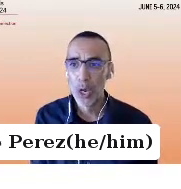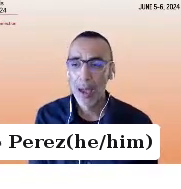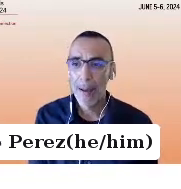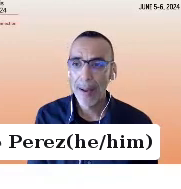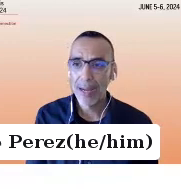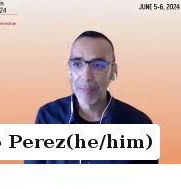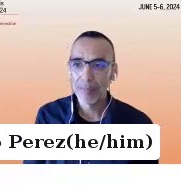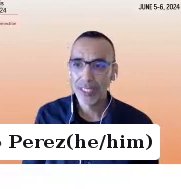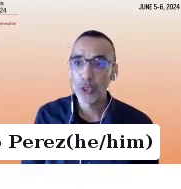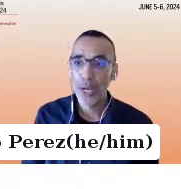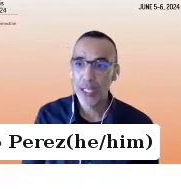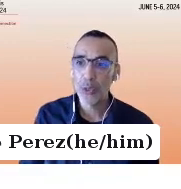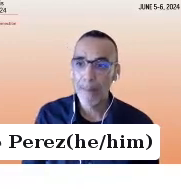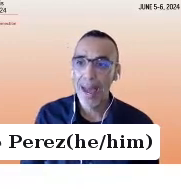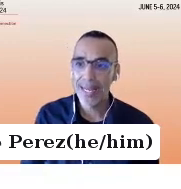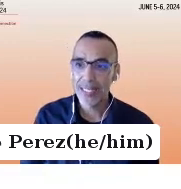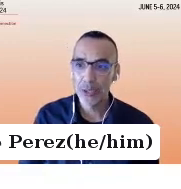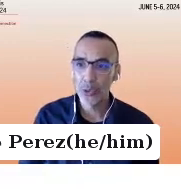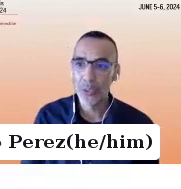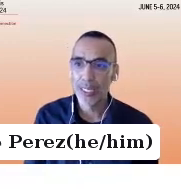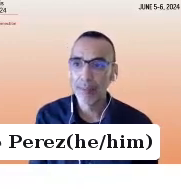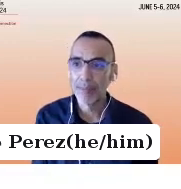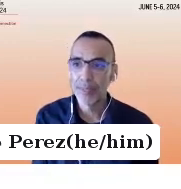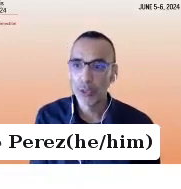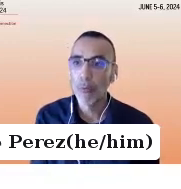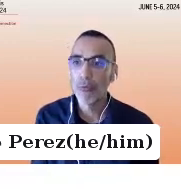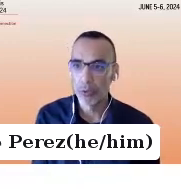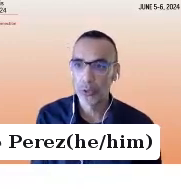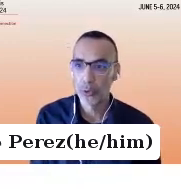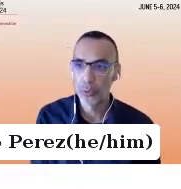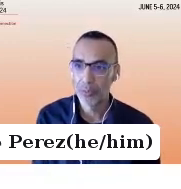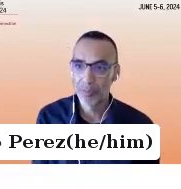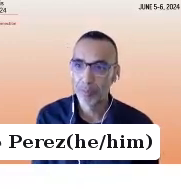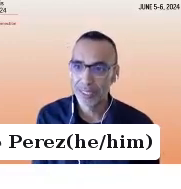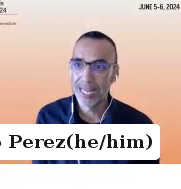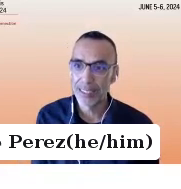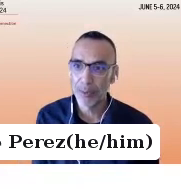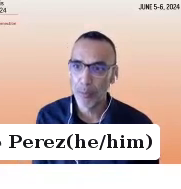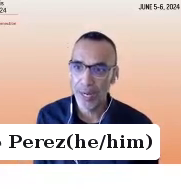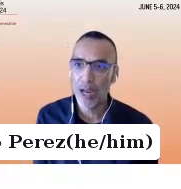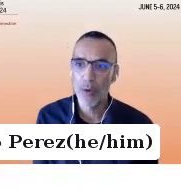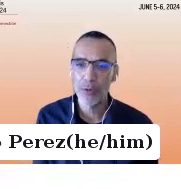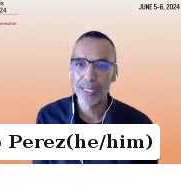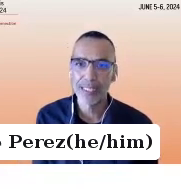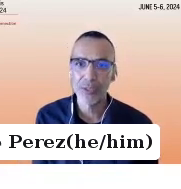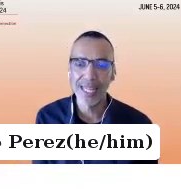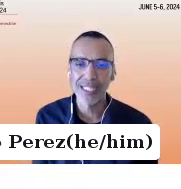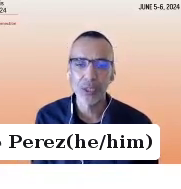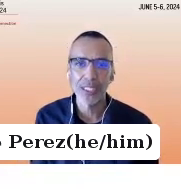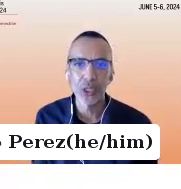to train to get back into the job force, to precisely break away from